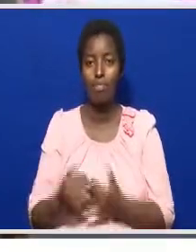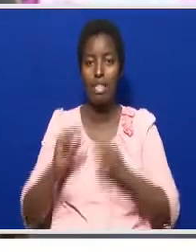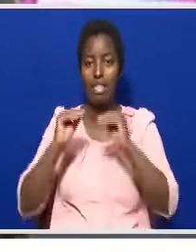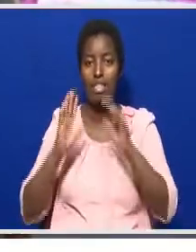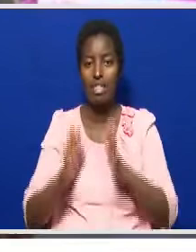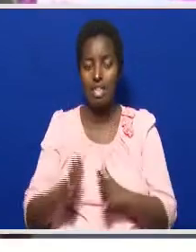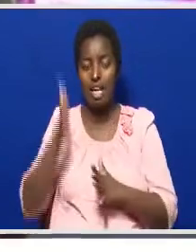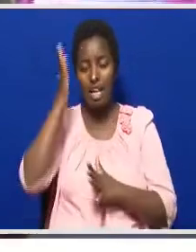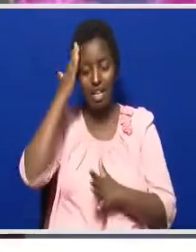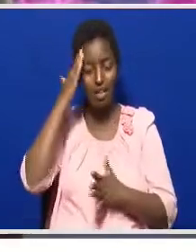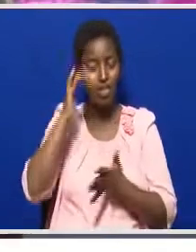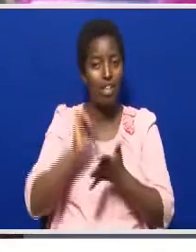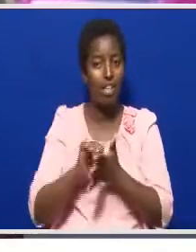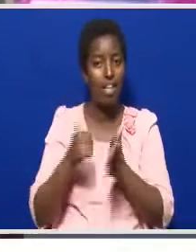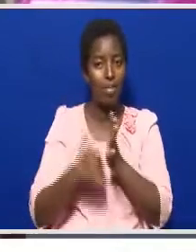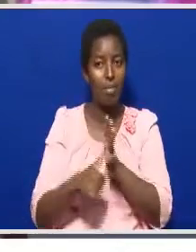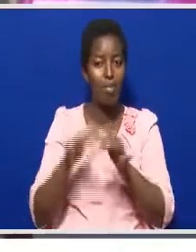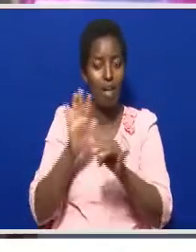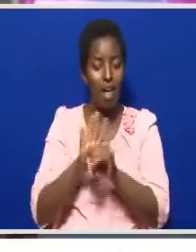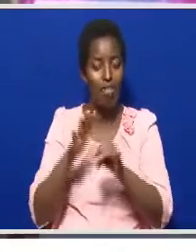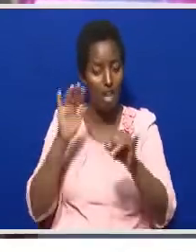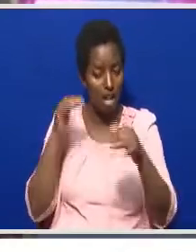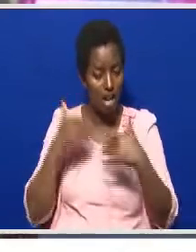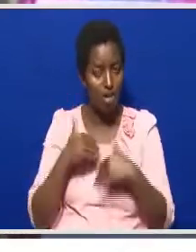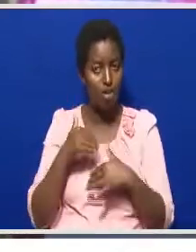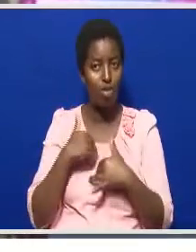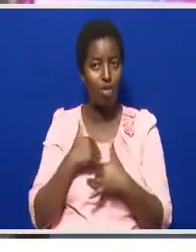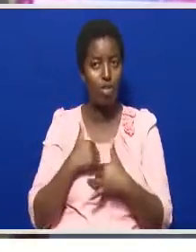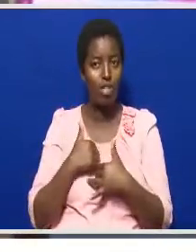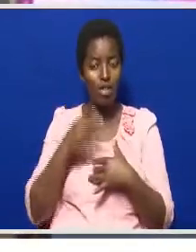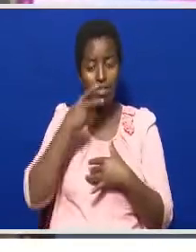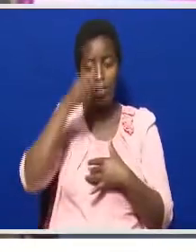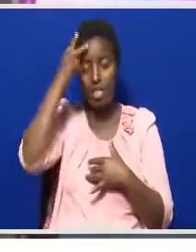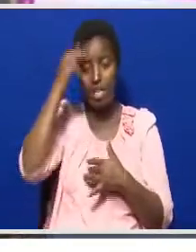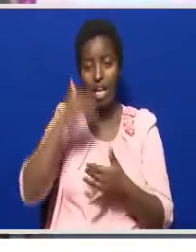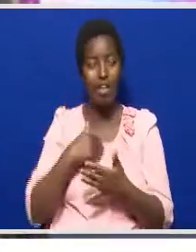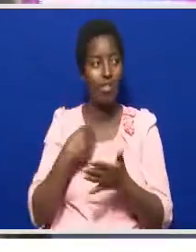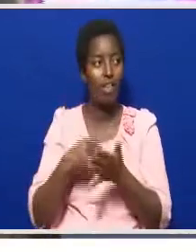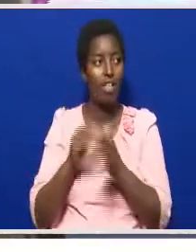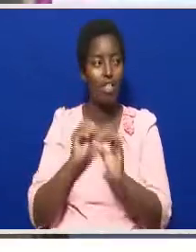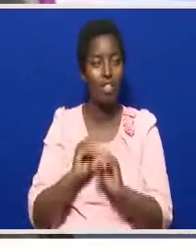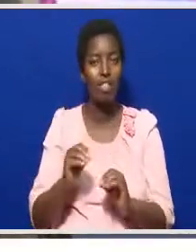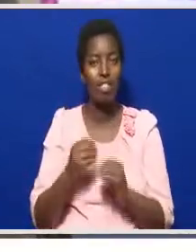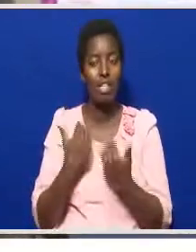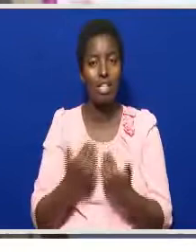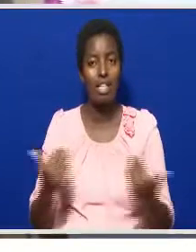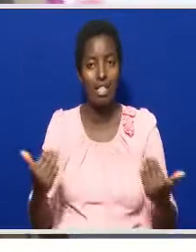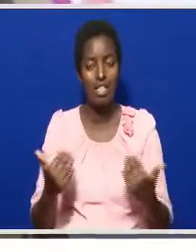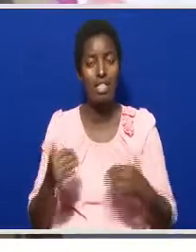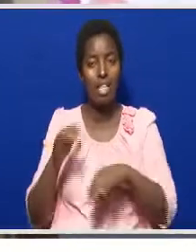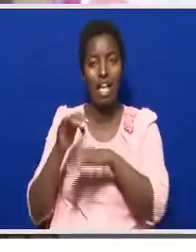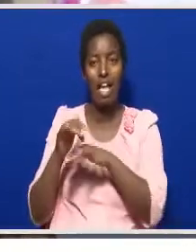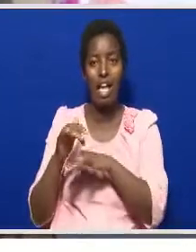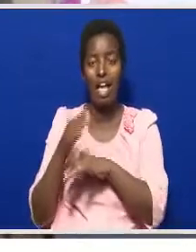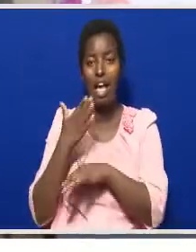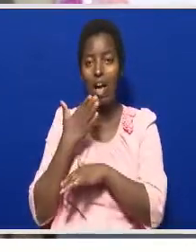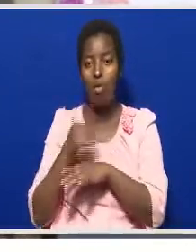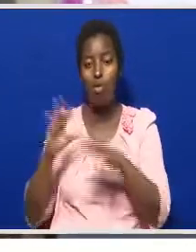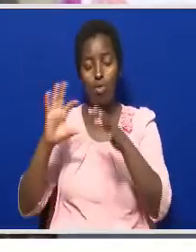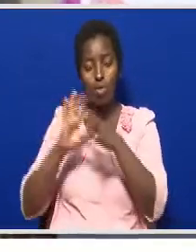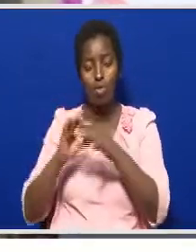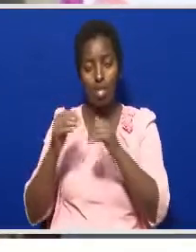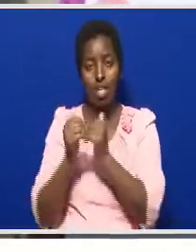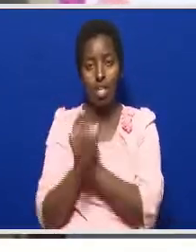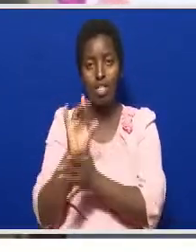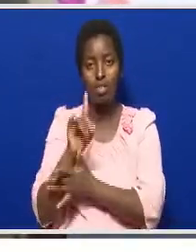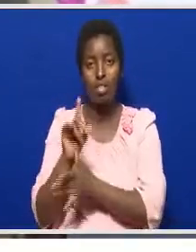walimu. Najua kuna shida nyingi sana, wazazi hawana pesa, watoto wameitwa Form 1. Ule